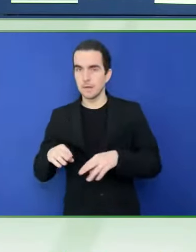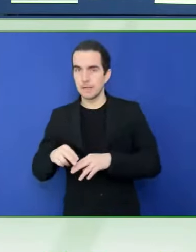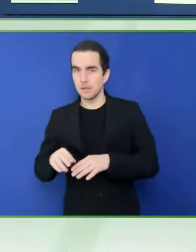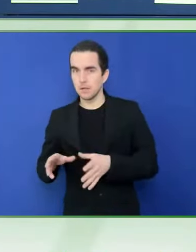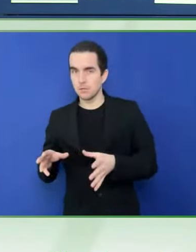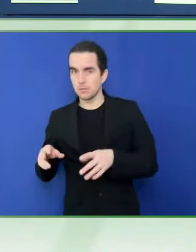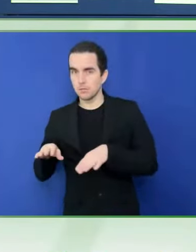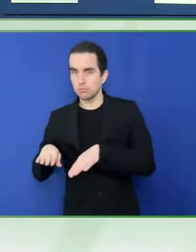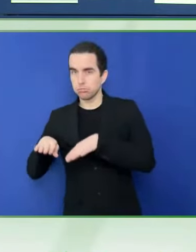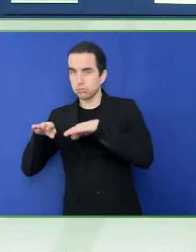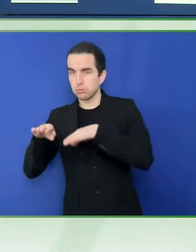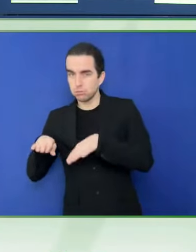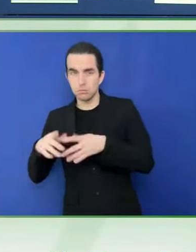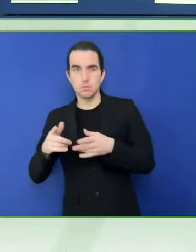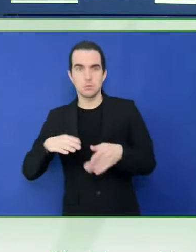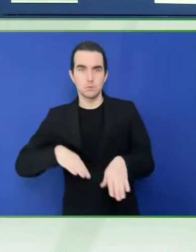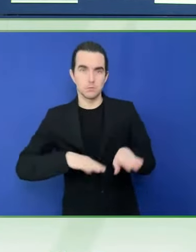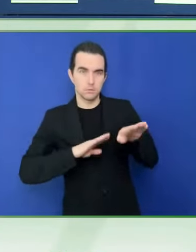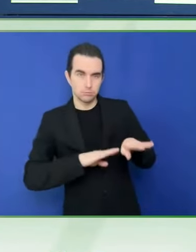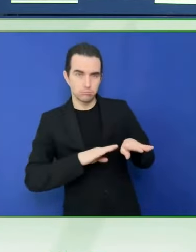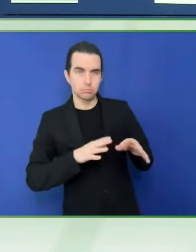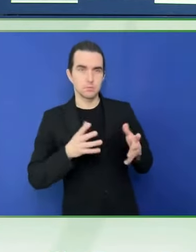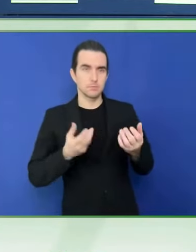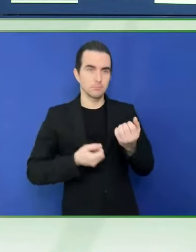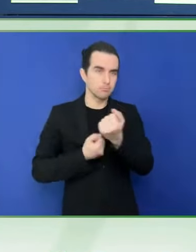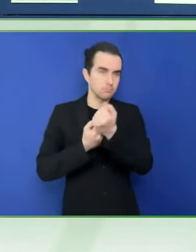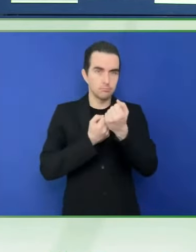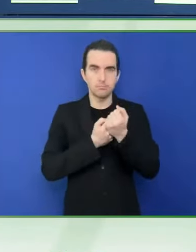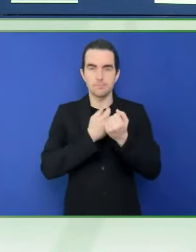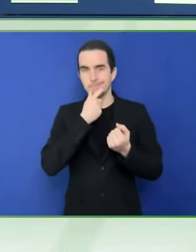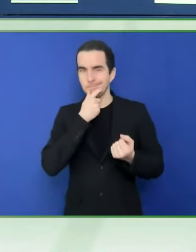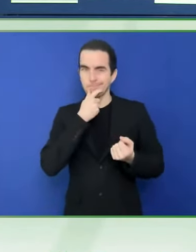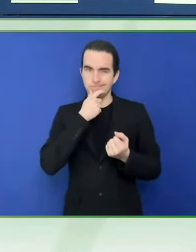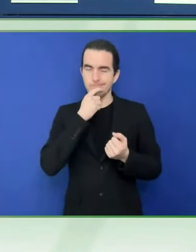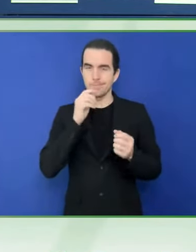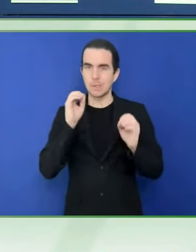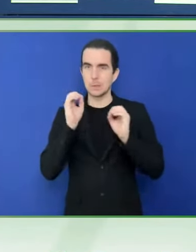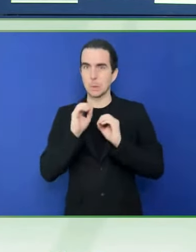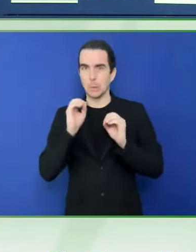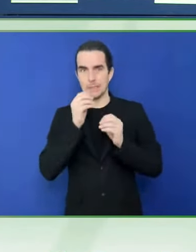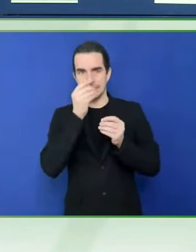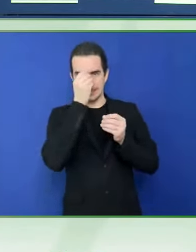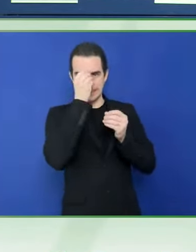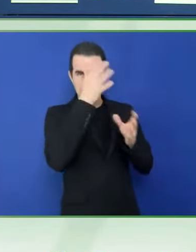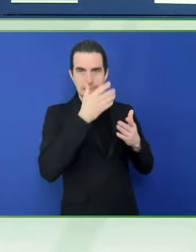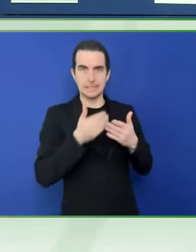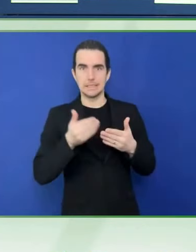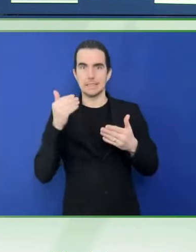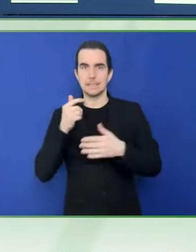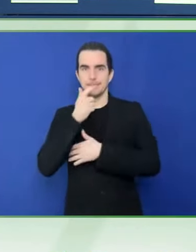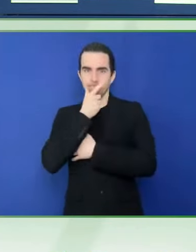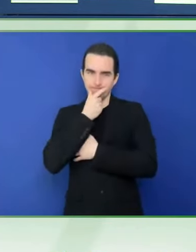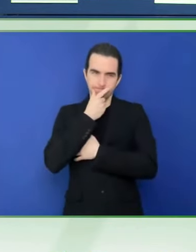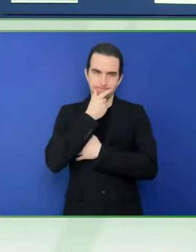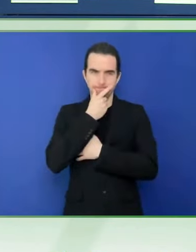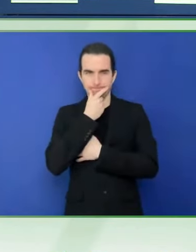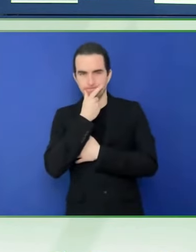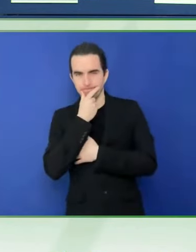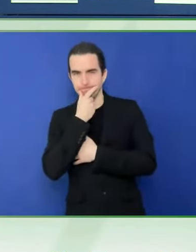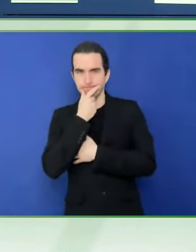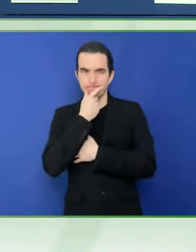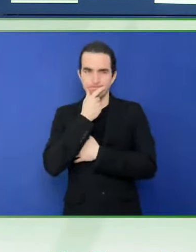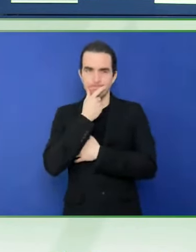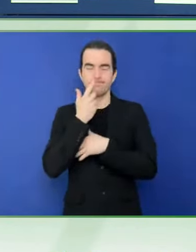And we have about 100 prior notification per year.